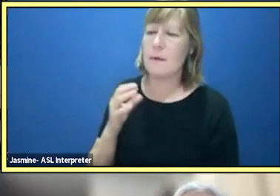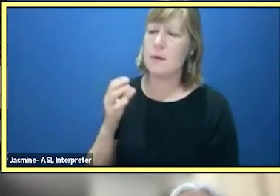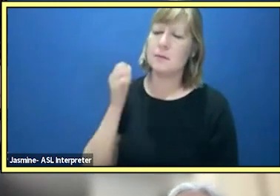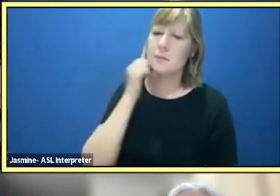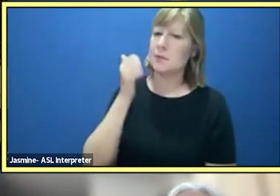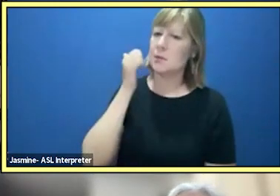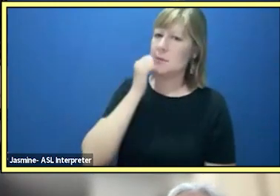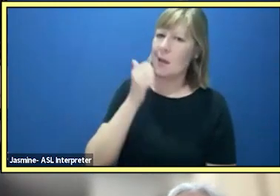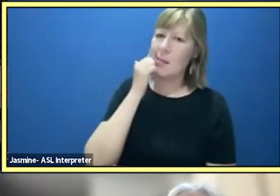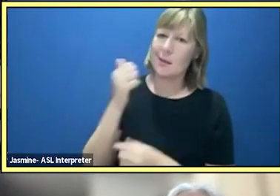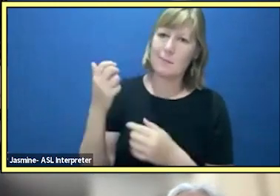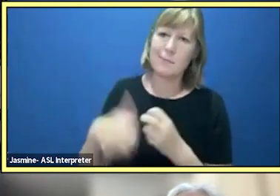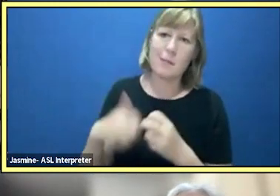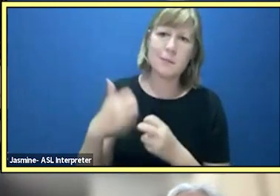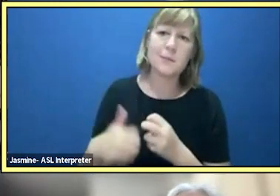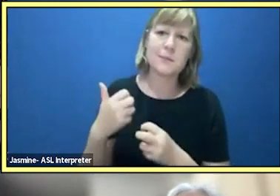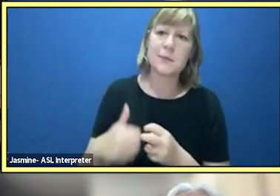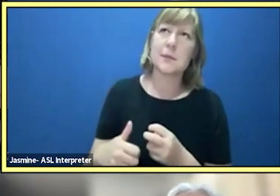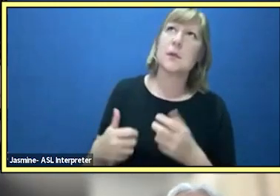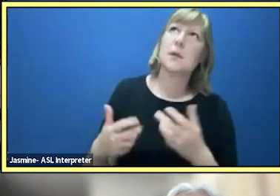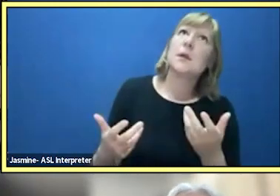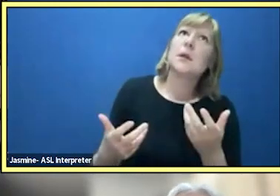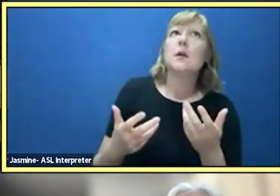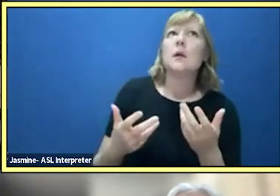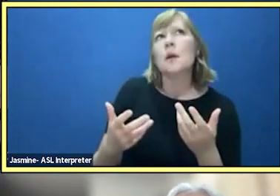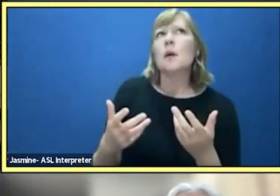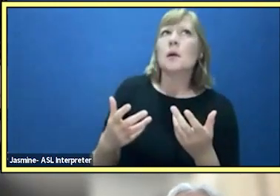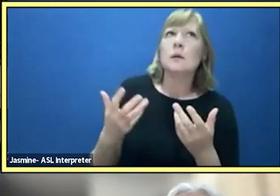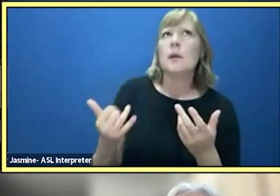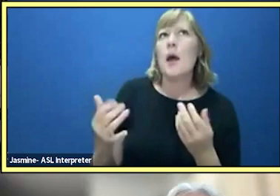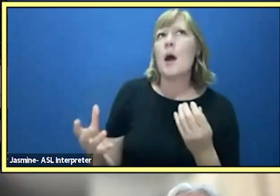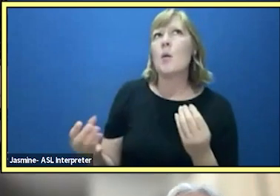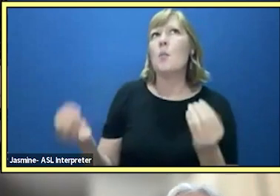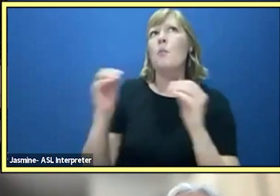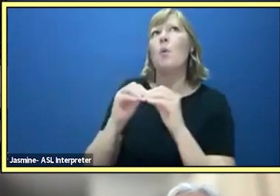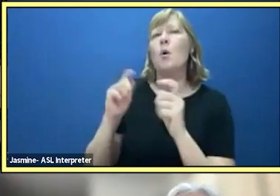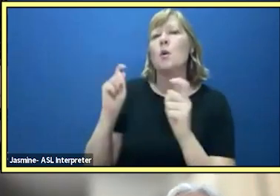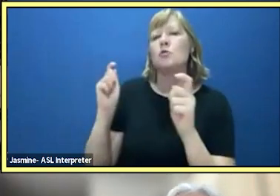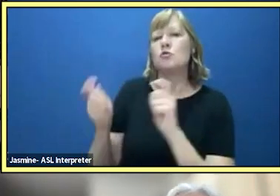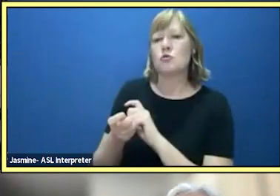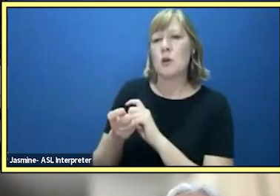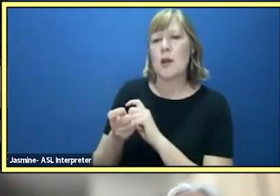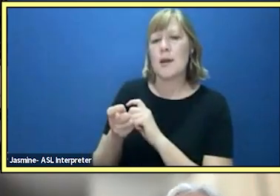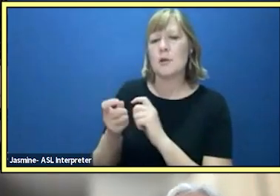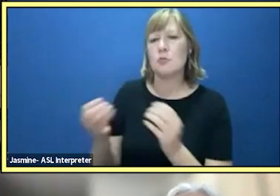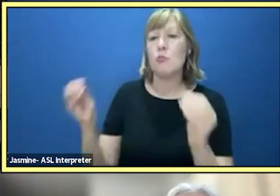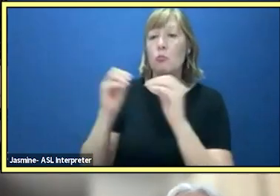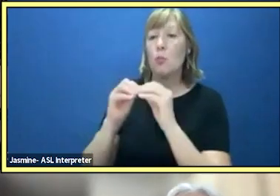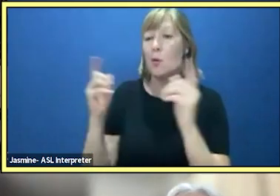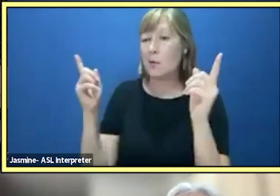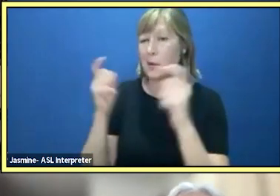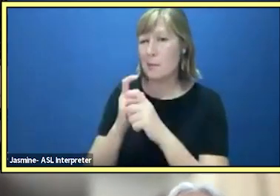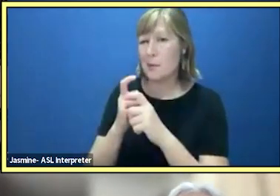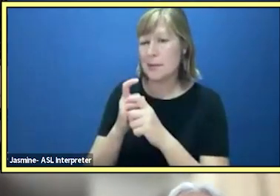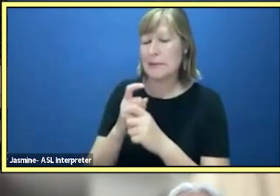that there's another change that will just kind of complicate things is very unnerving because, we struggle with